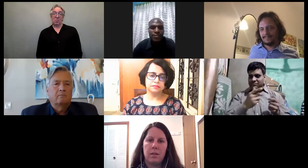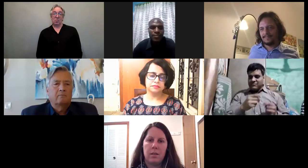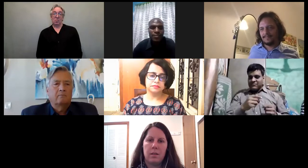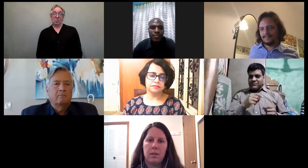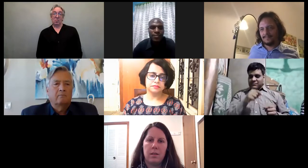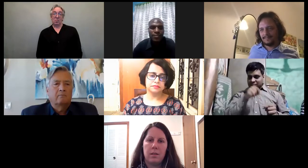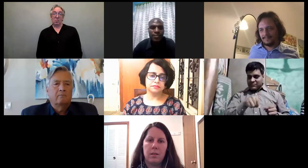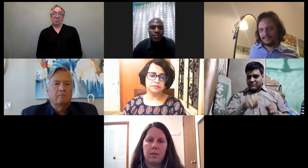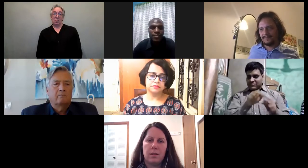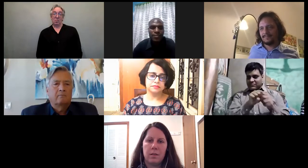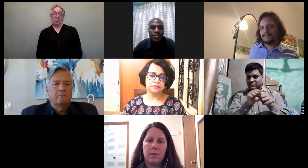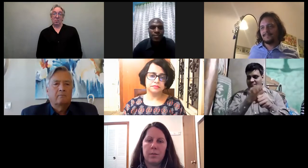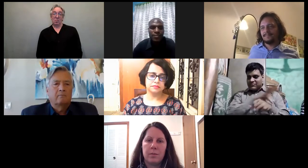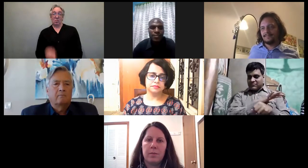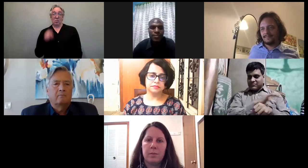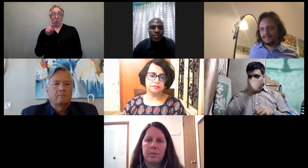devices.